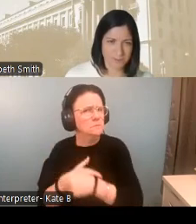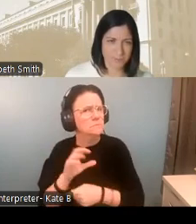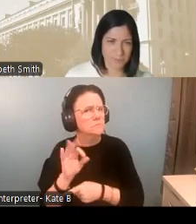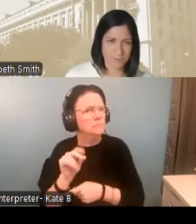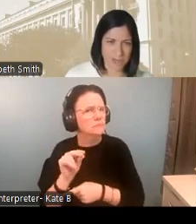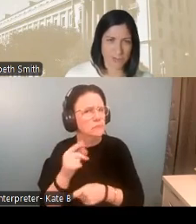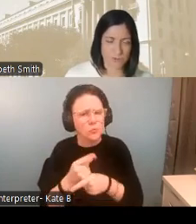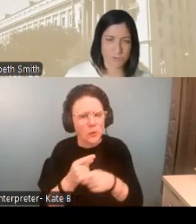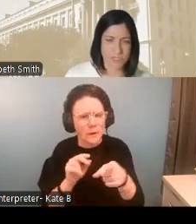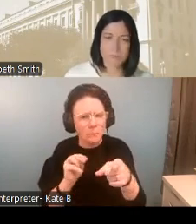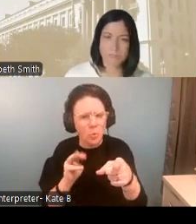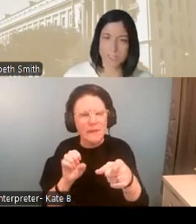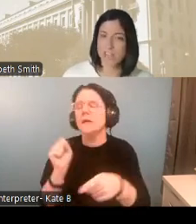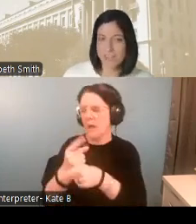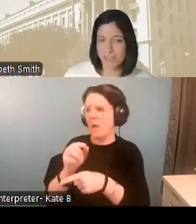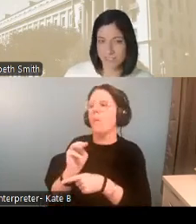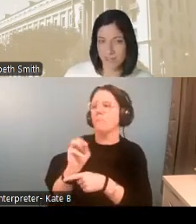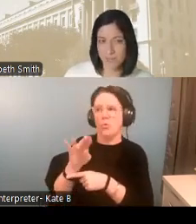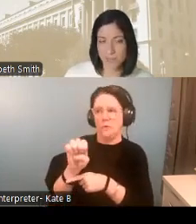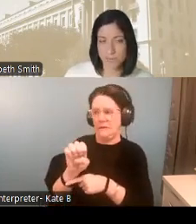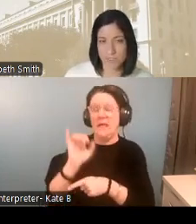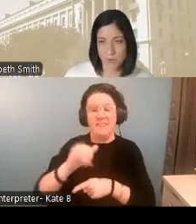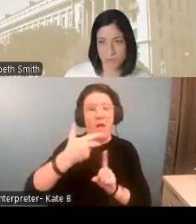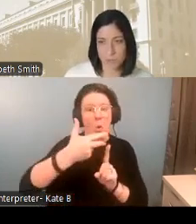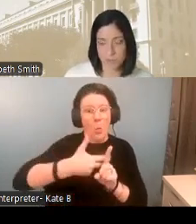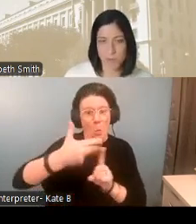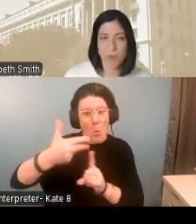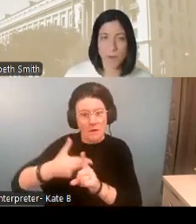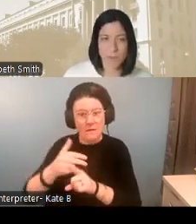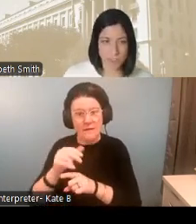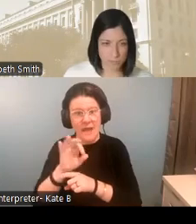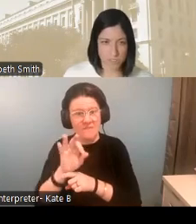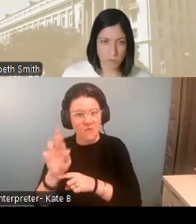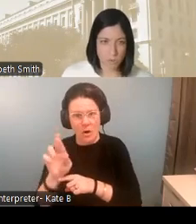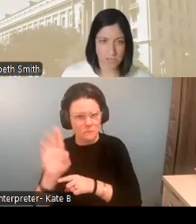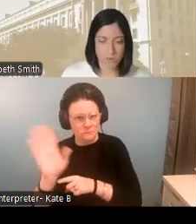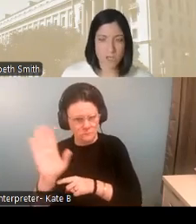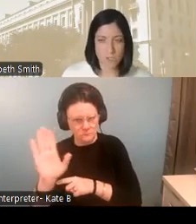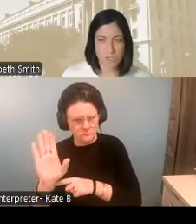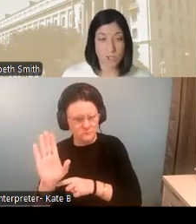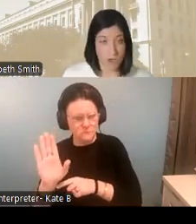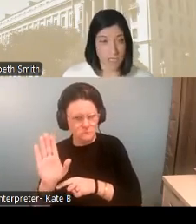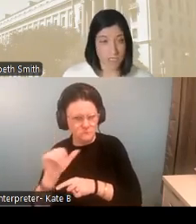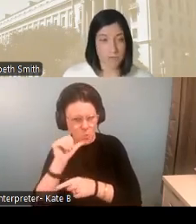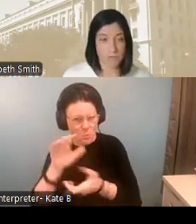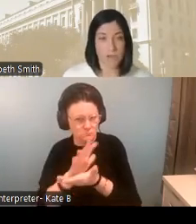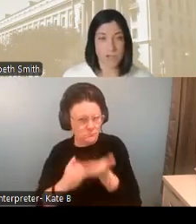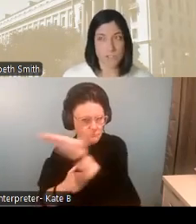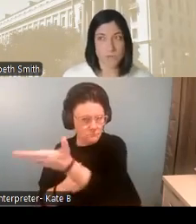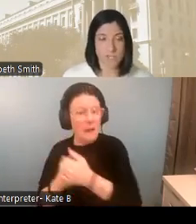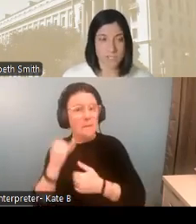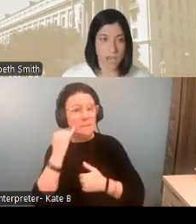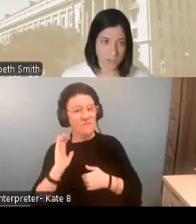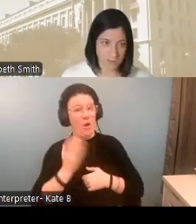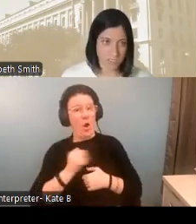Marie? Yeah. Right. There's no supporting documentation at that time when you submit it to OVW. But to Marie's point, during an audit, and for us